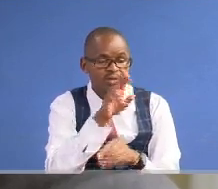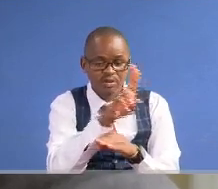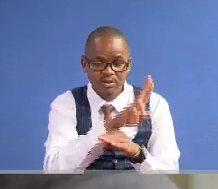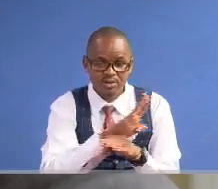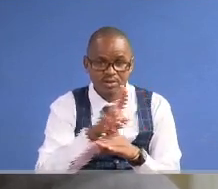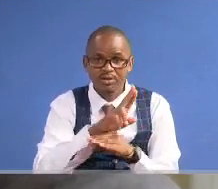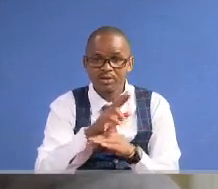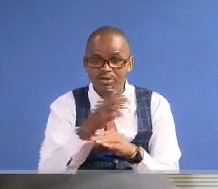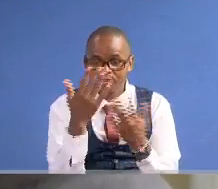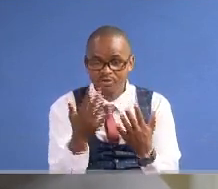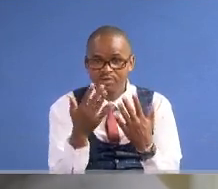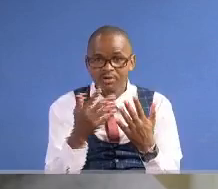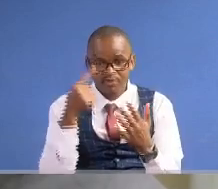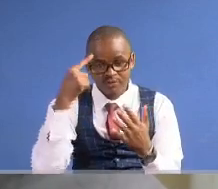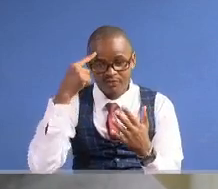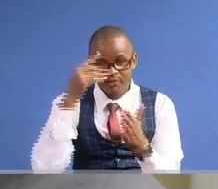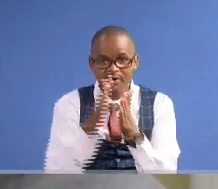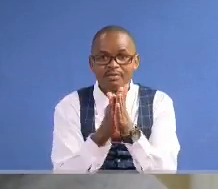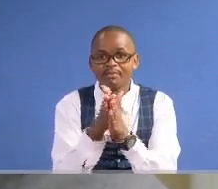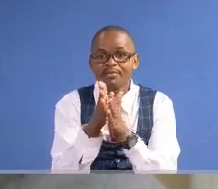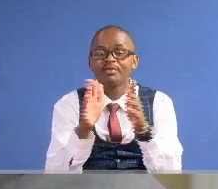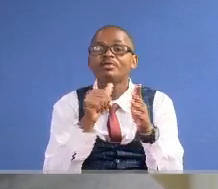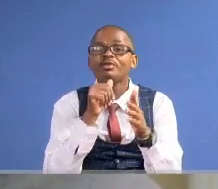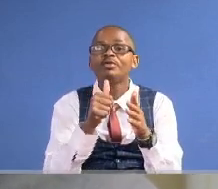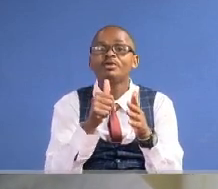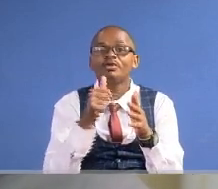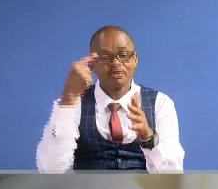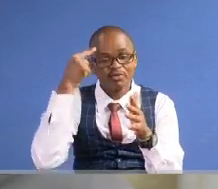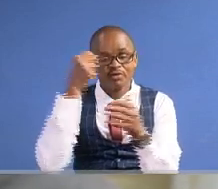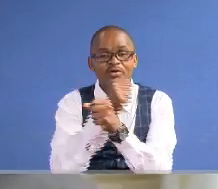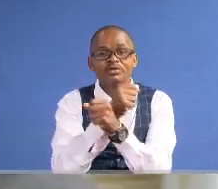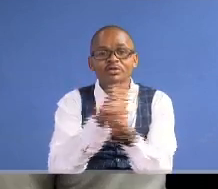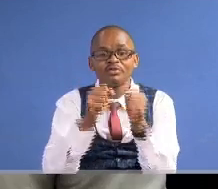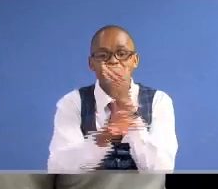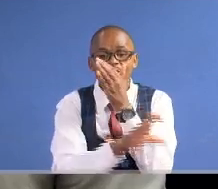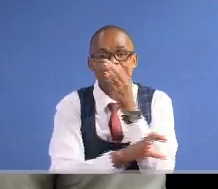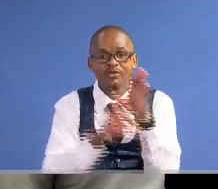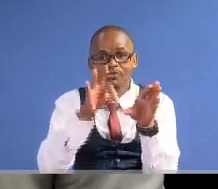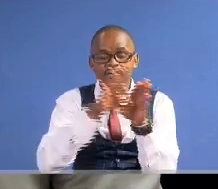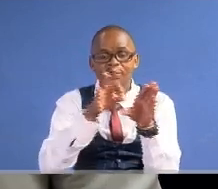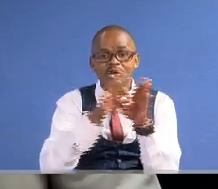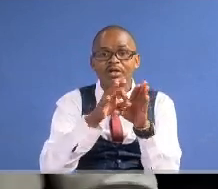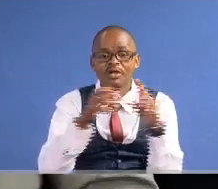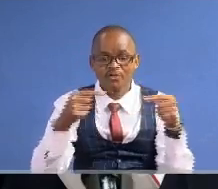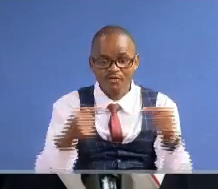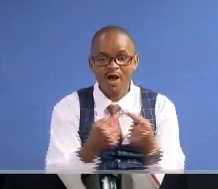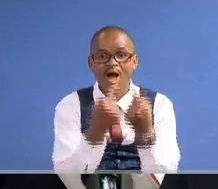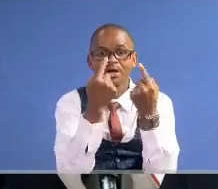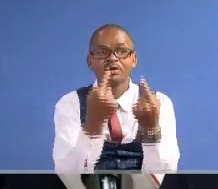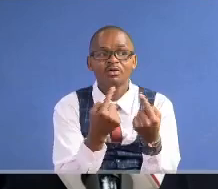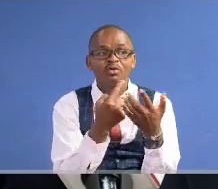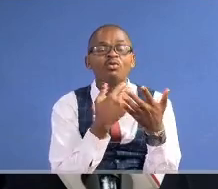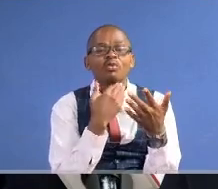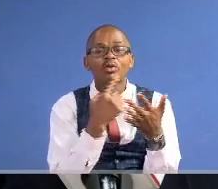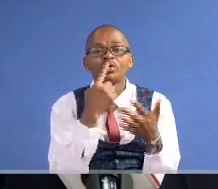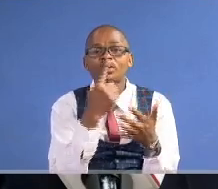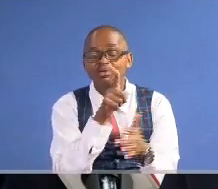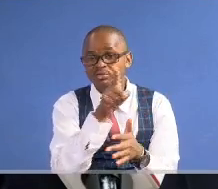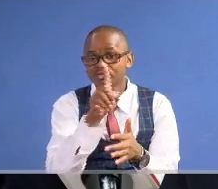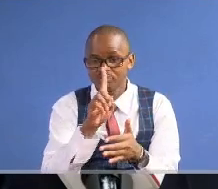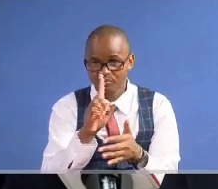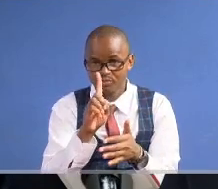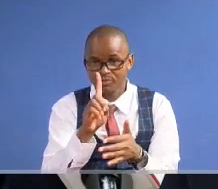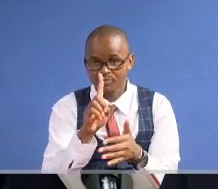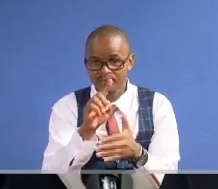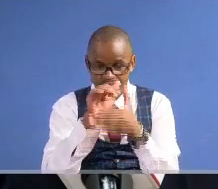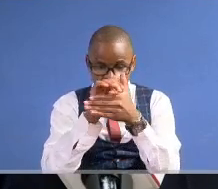the handshake for his political ambition and not for saving the country from electoral polls violence. I want to tell them that, one,